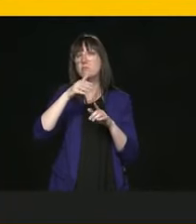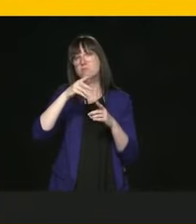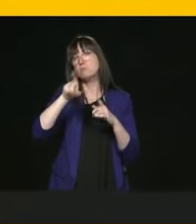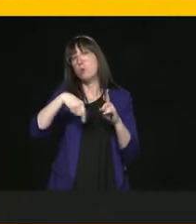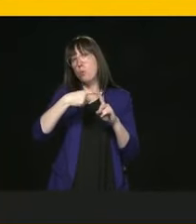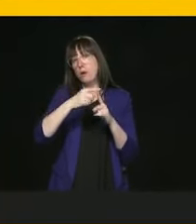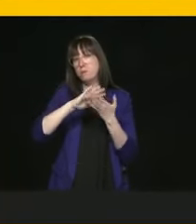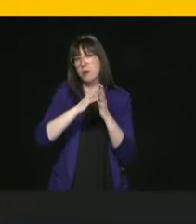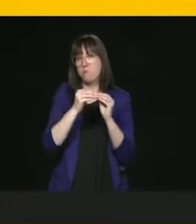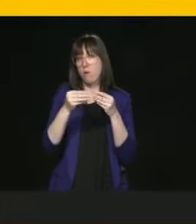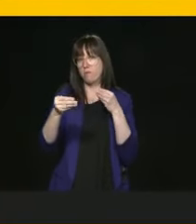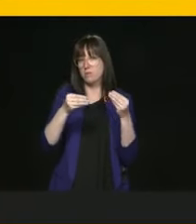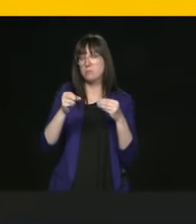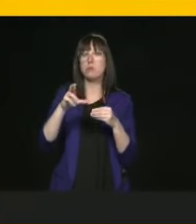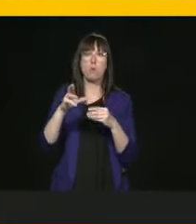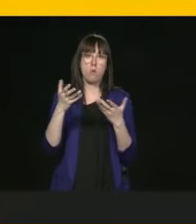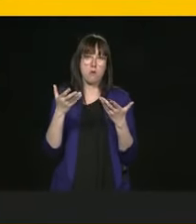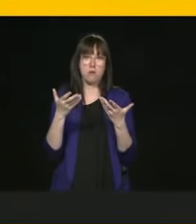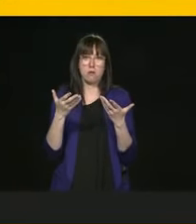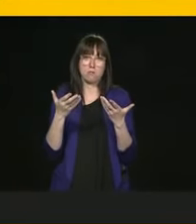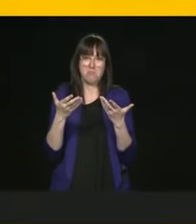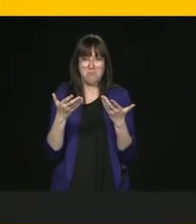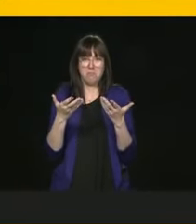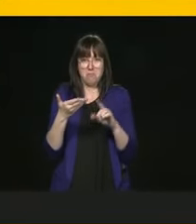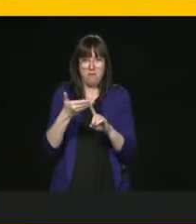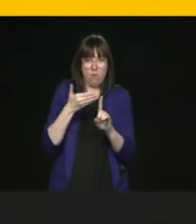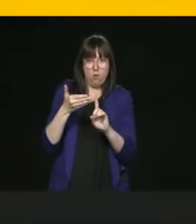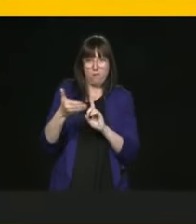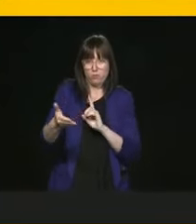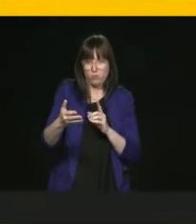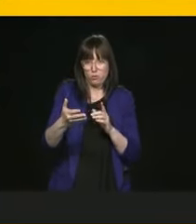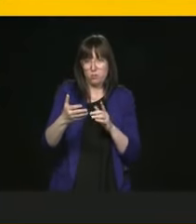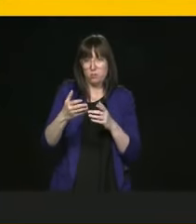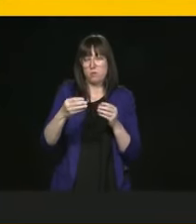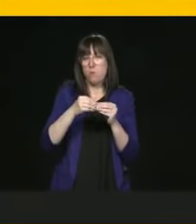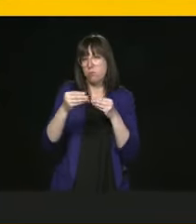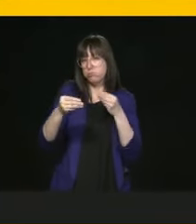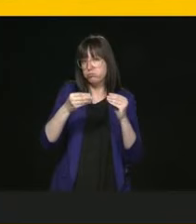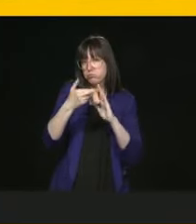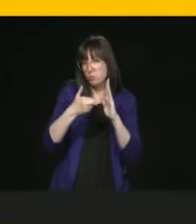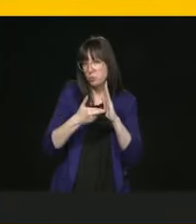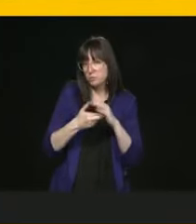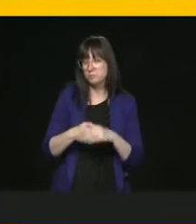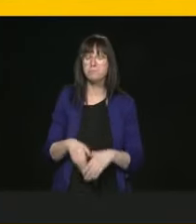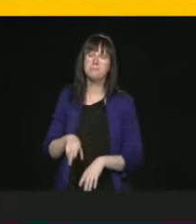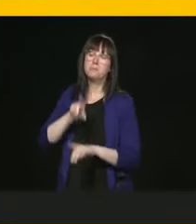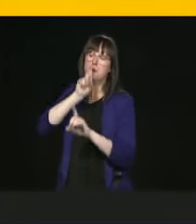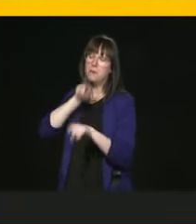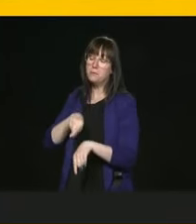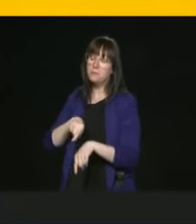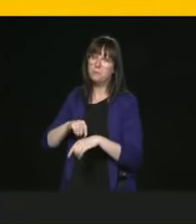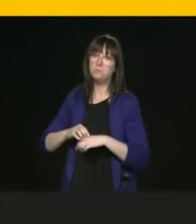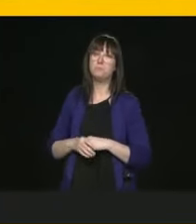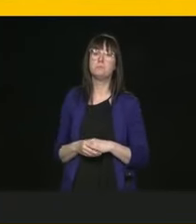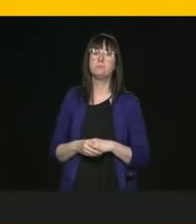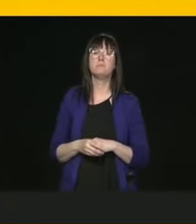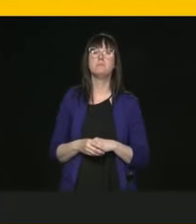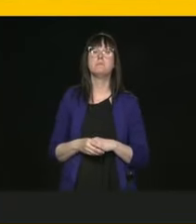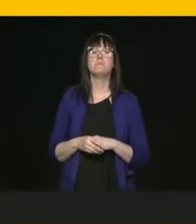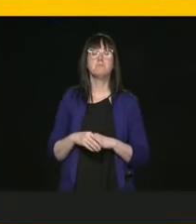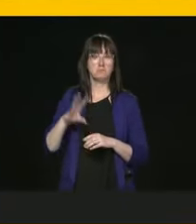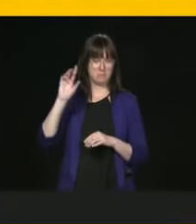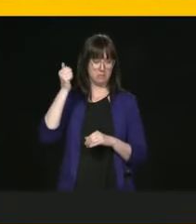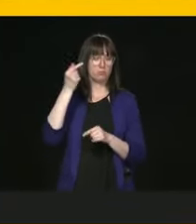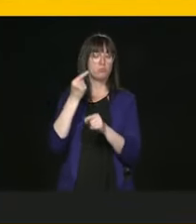Now, with respect to Minister Garneau's announcement, I should point out, of course, that we are